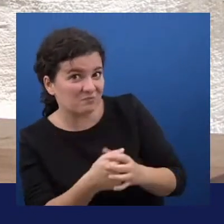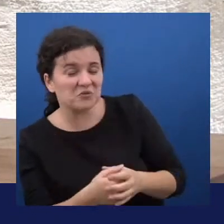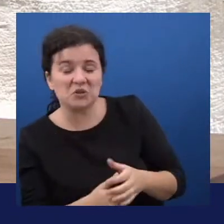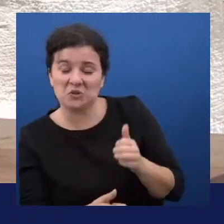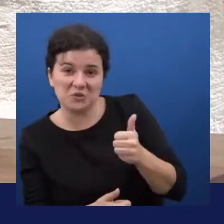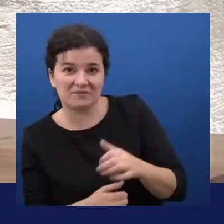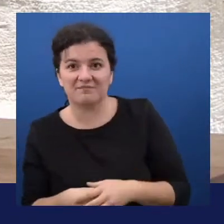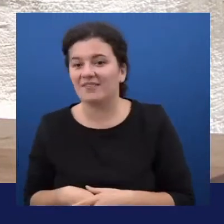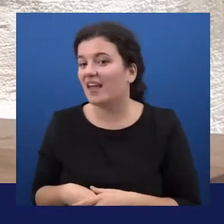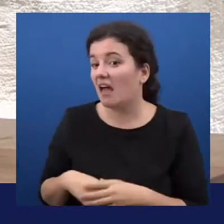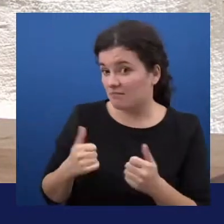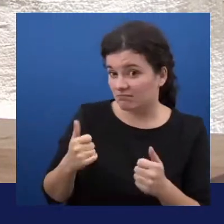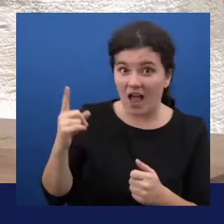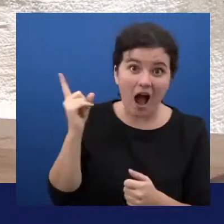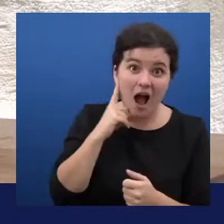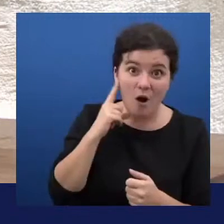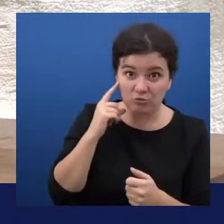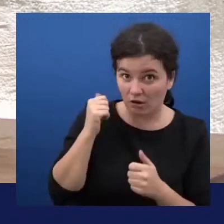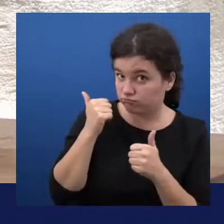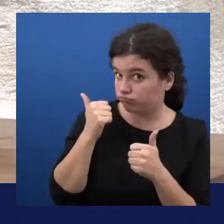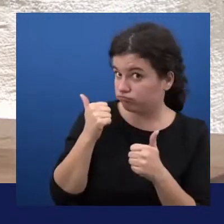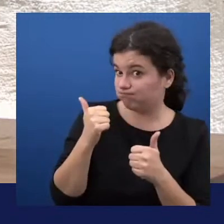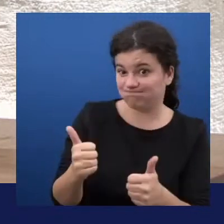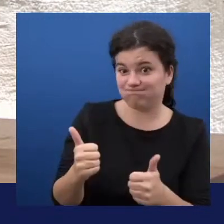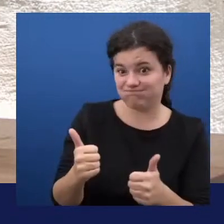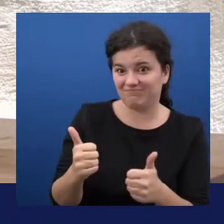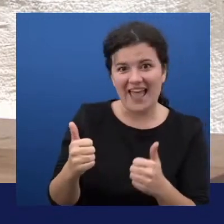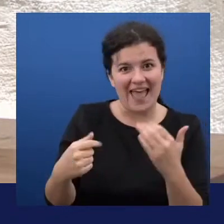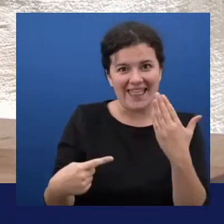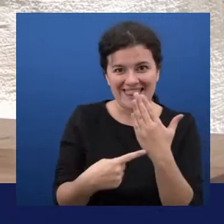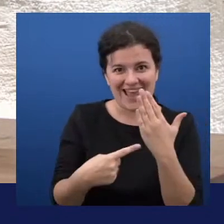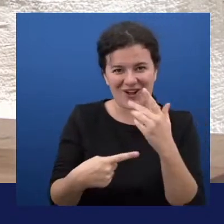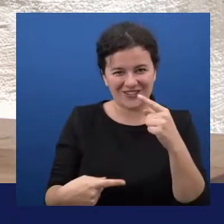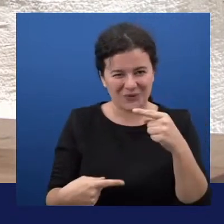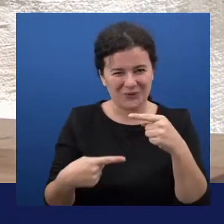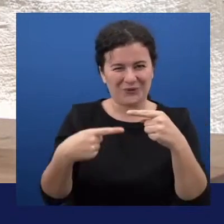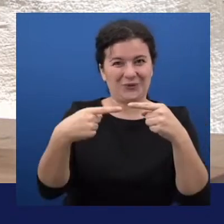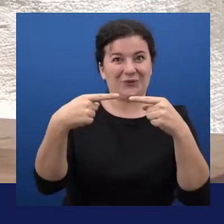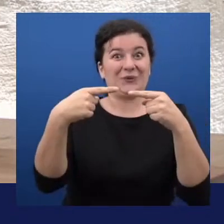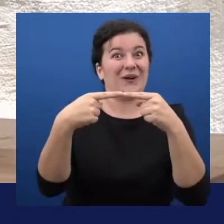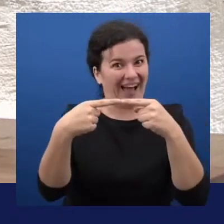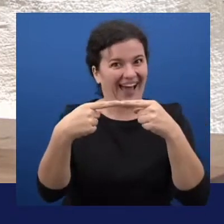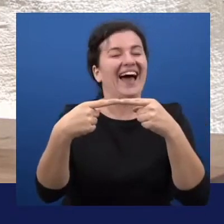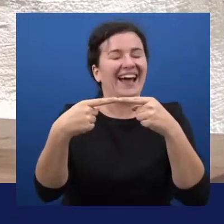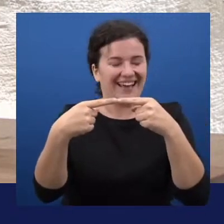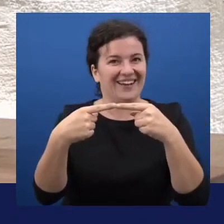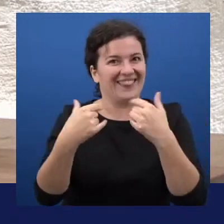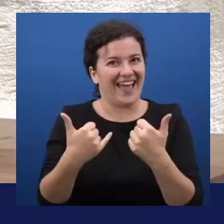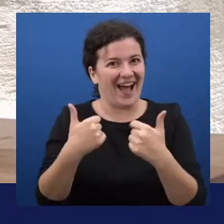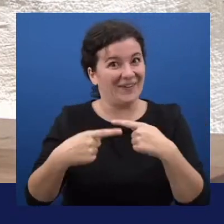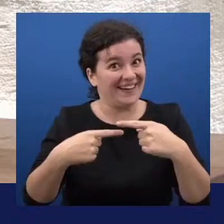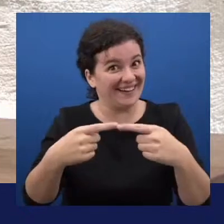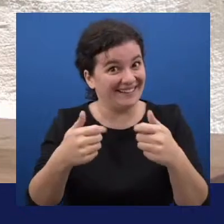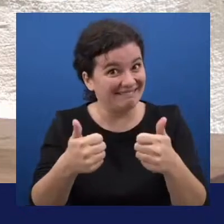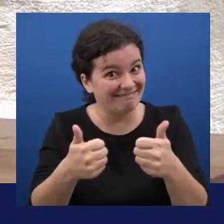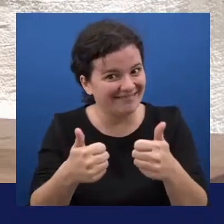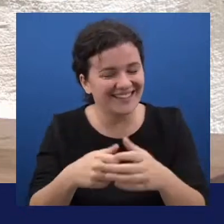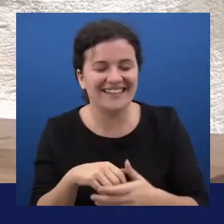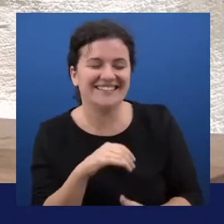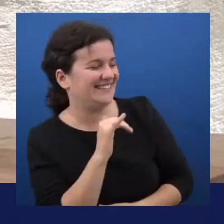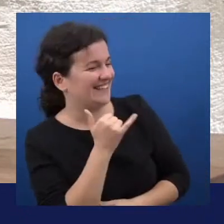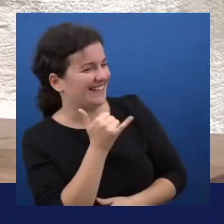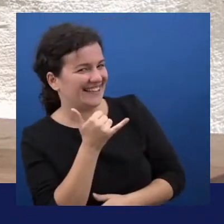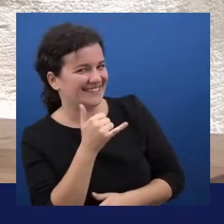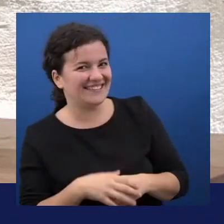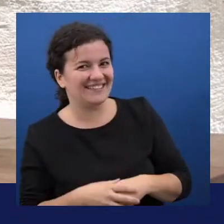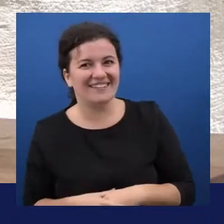and everything. We have a good technology moment, so far things are working well. Well, Richard, your I voice think it would always have works across